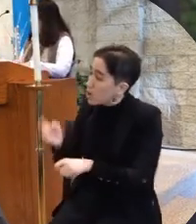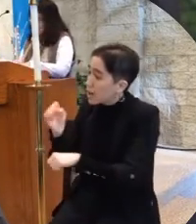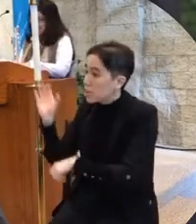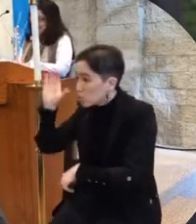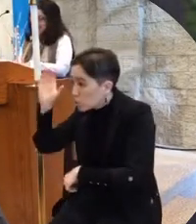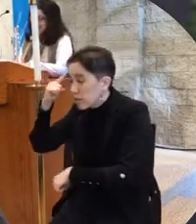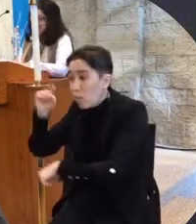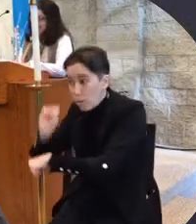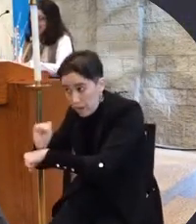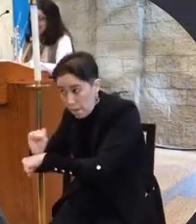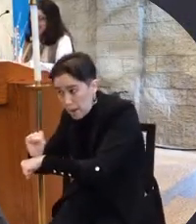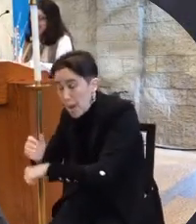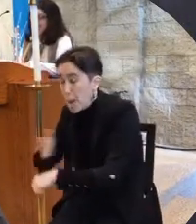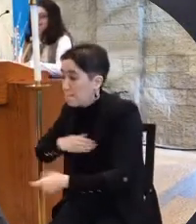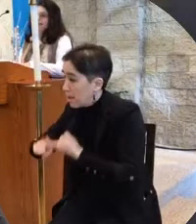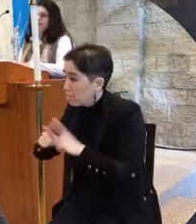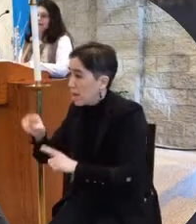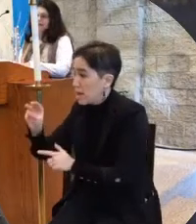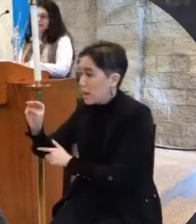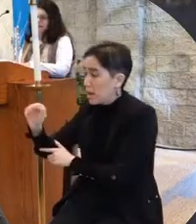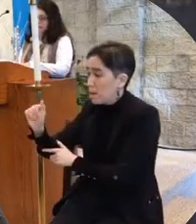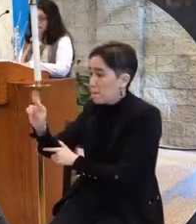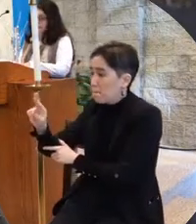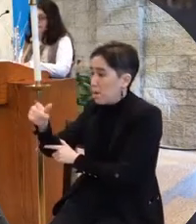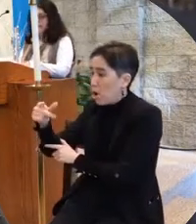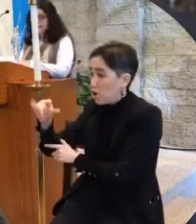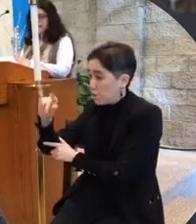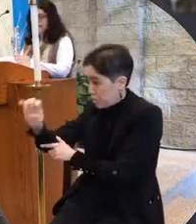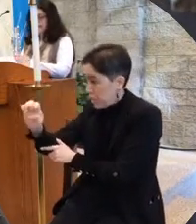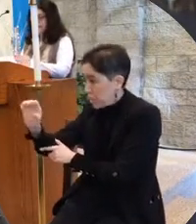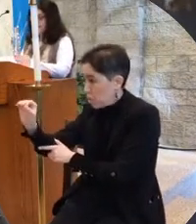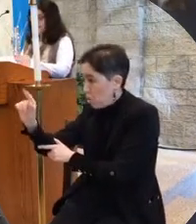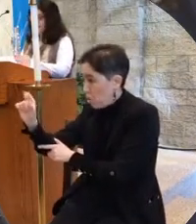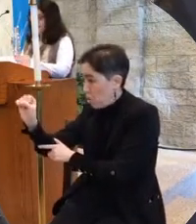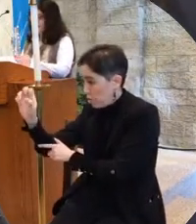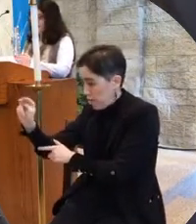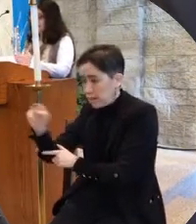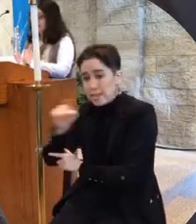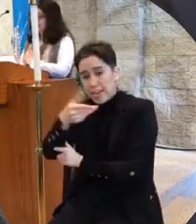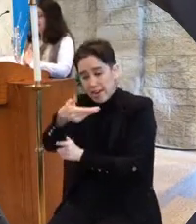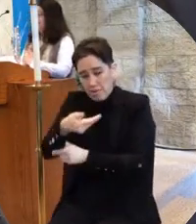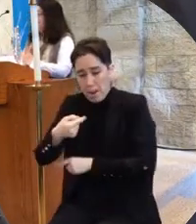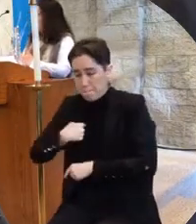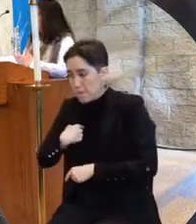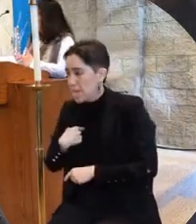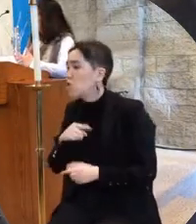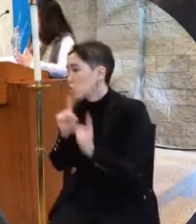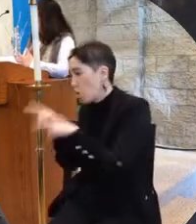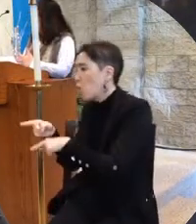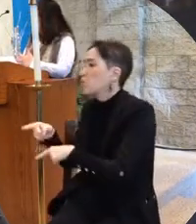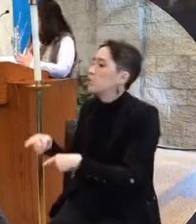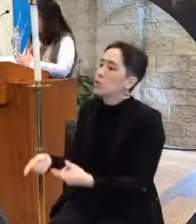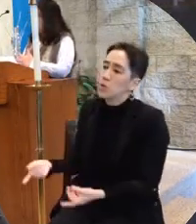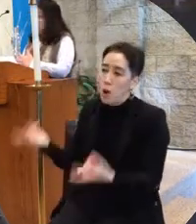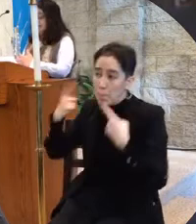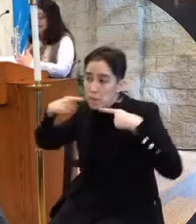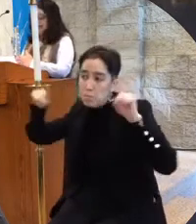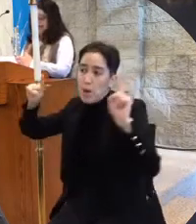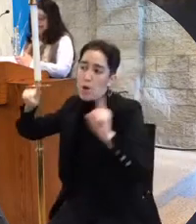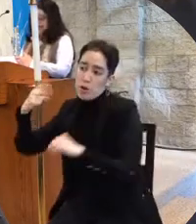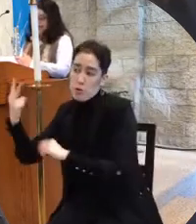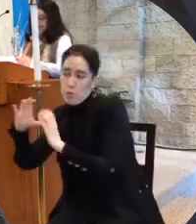Olson invited me to attend Pathways to Prosperity 2. Since I was starting to feel some concern about my finances and